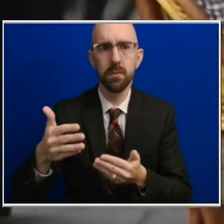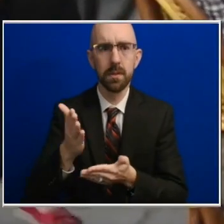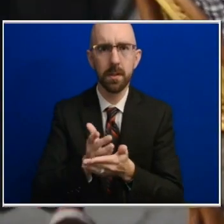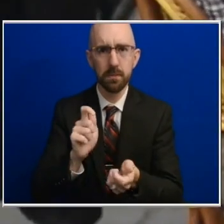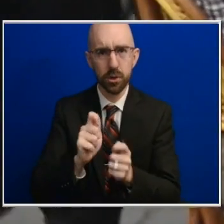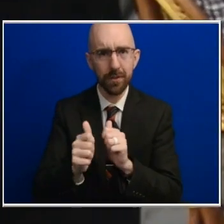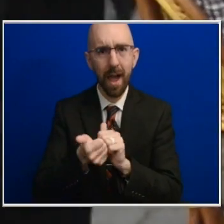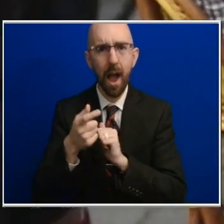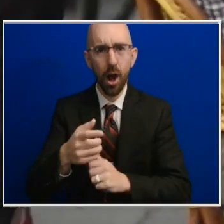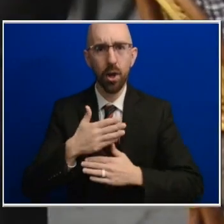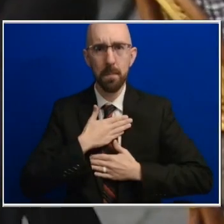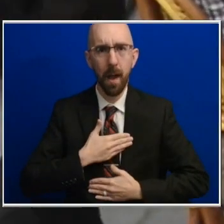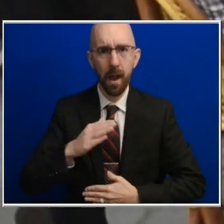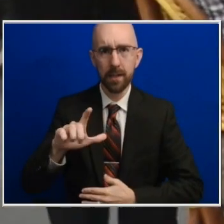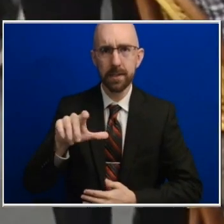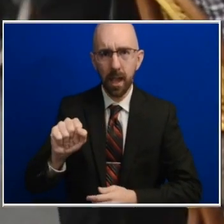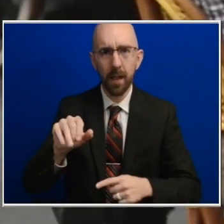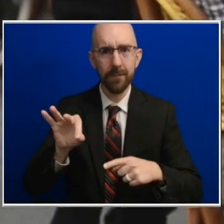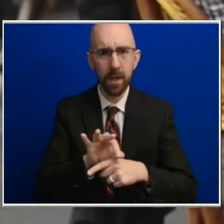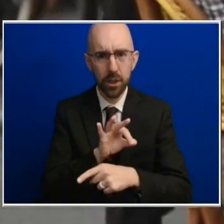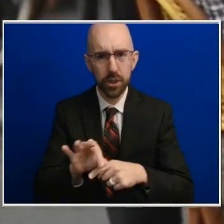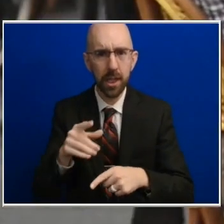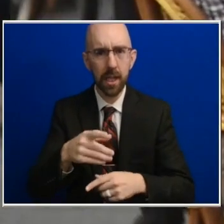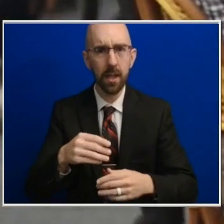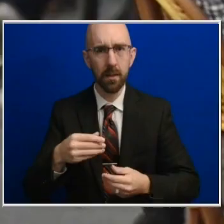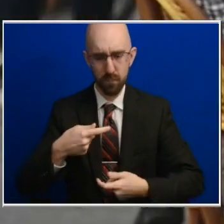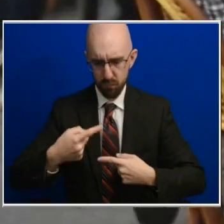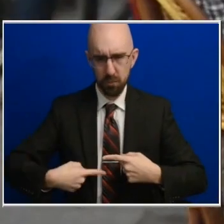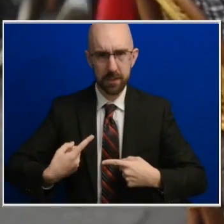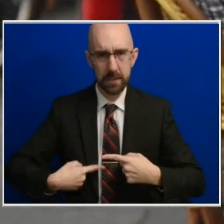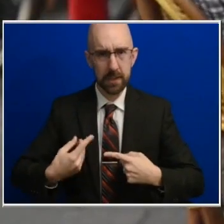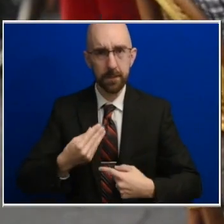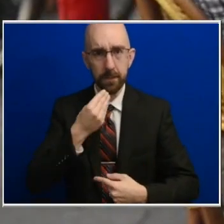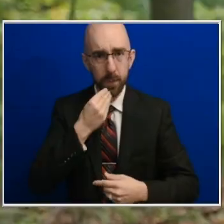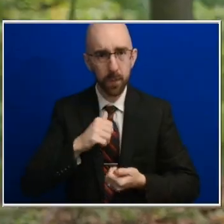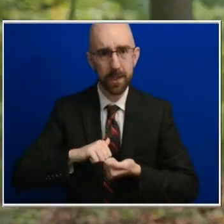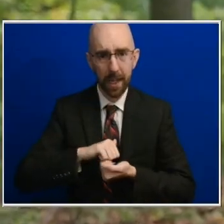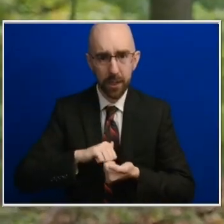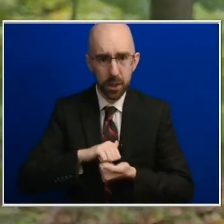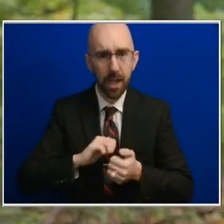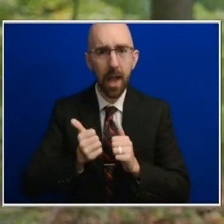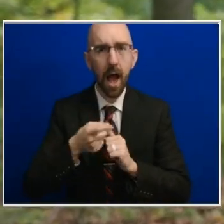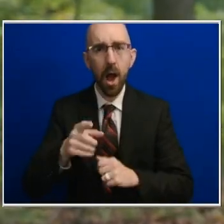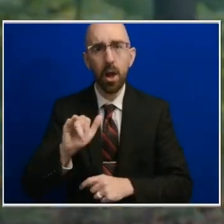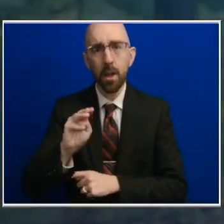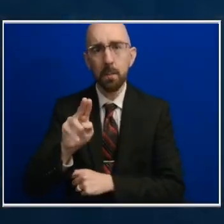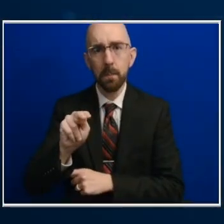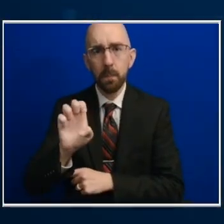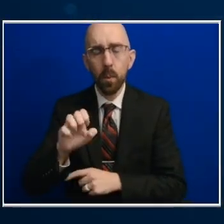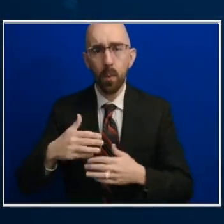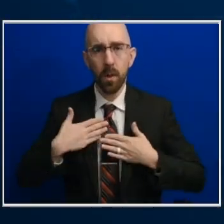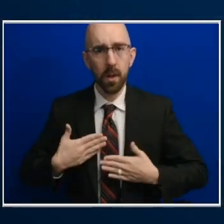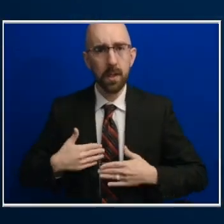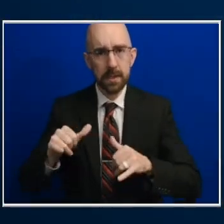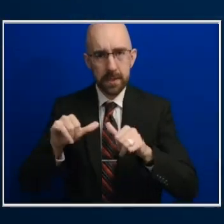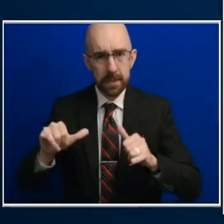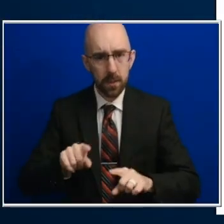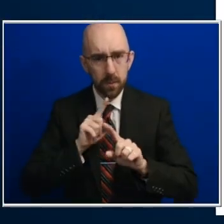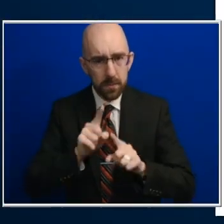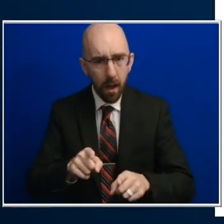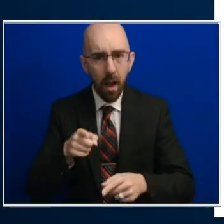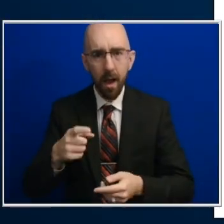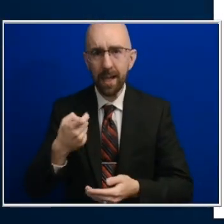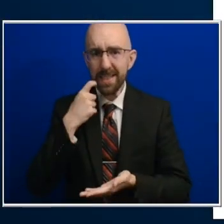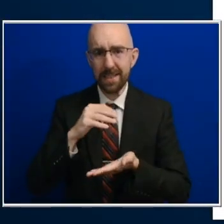function, how your body processes food, and even how your immune system responds? A recent study from researchers at